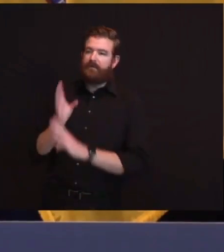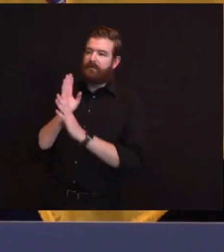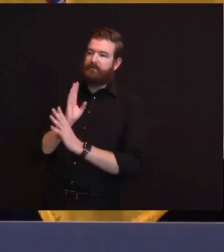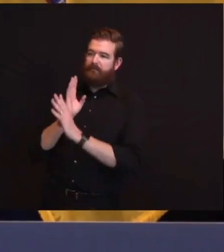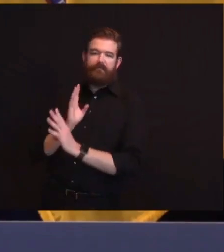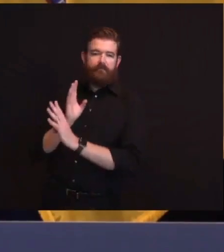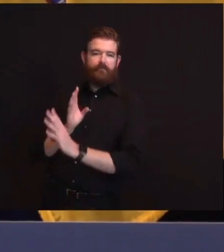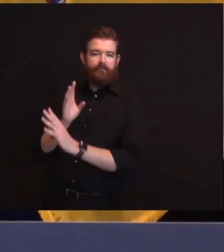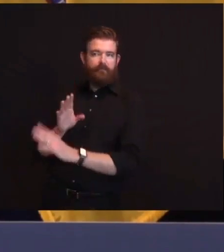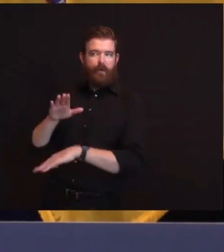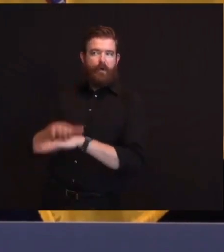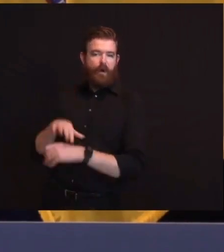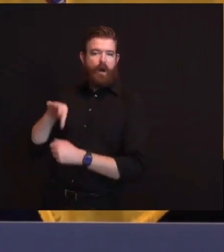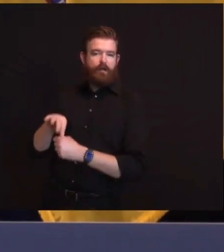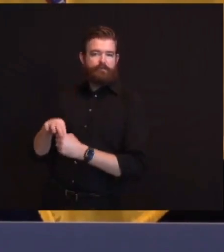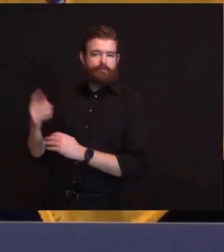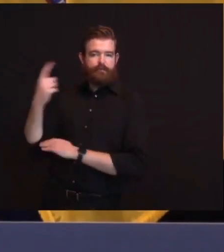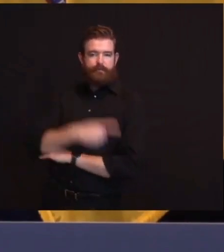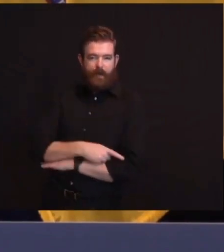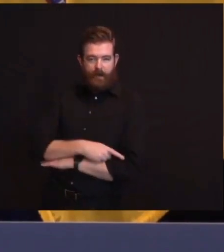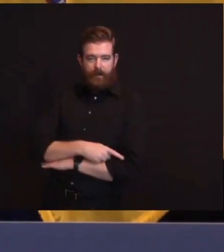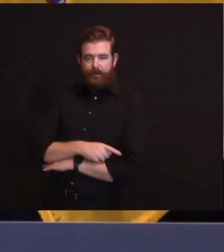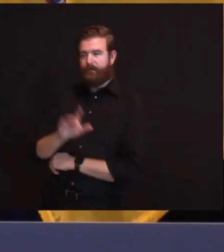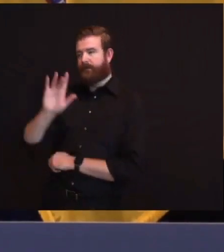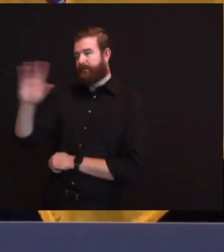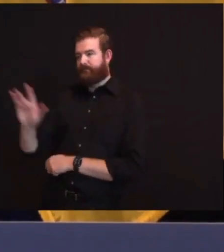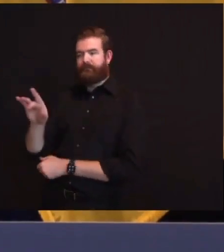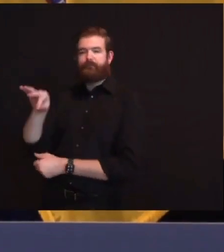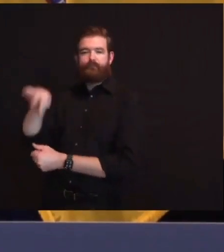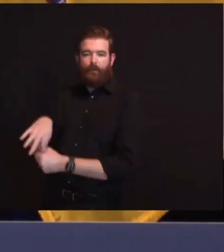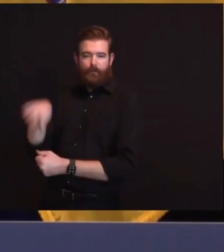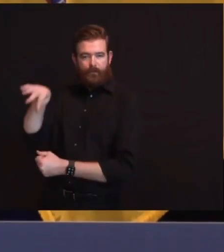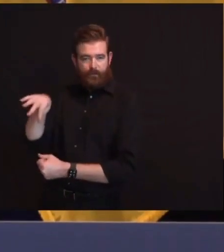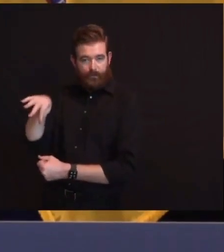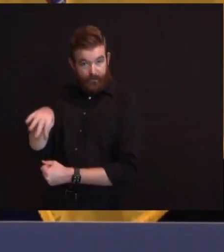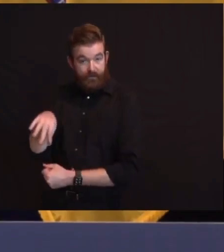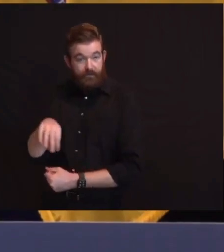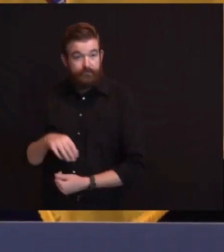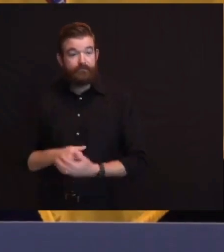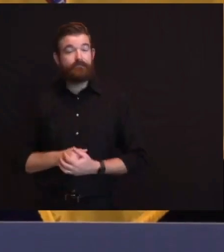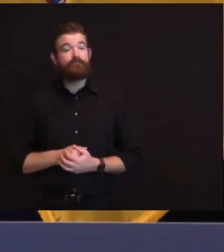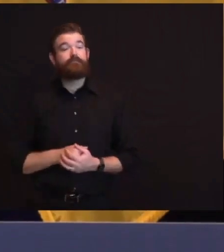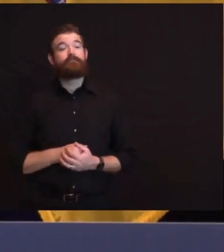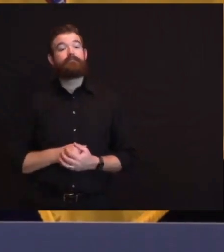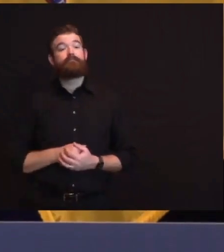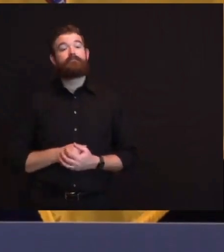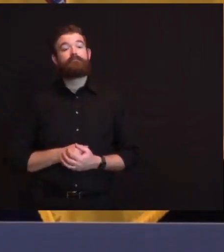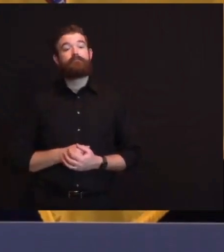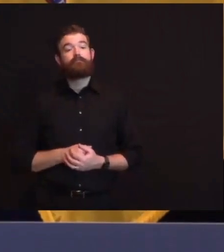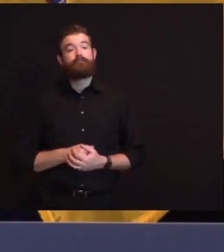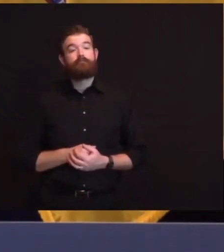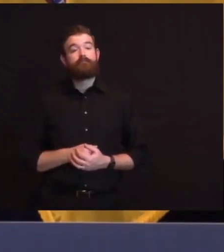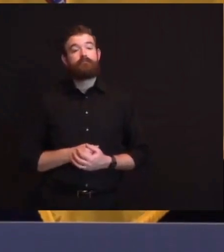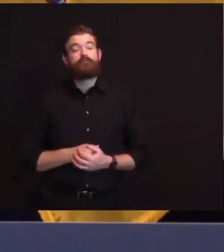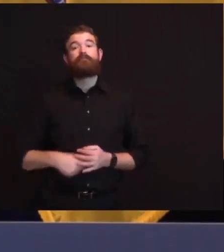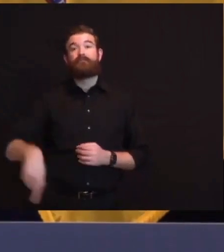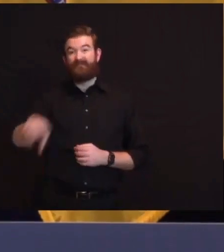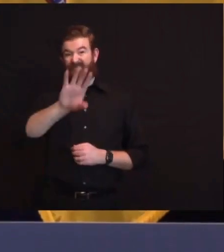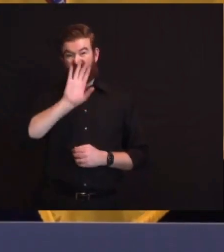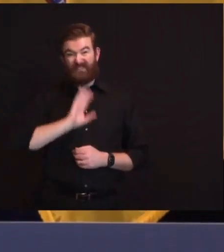of democracy to vote. Listen, if folks are frustrated by motor vehicles, I don't blame them, and so am I,